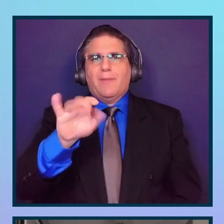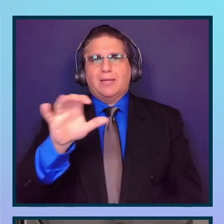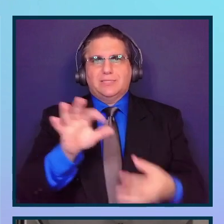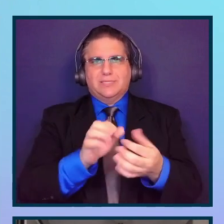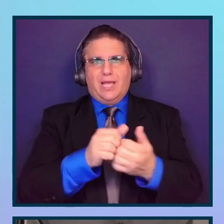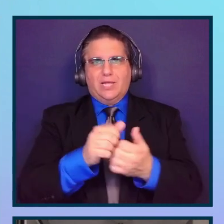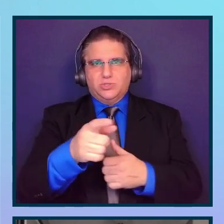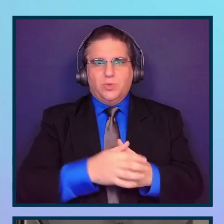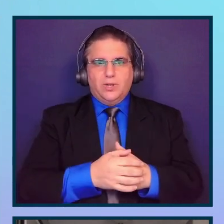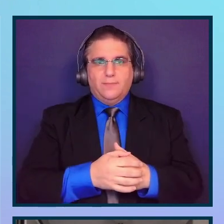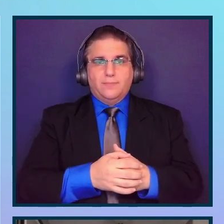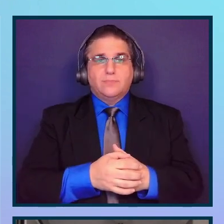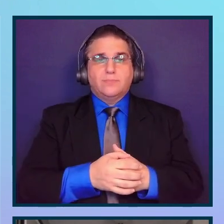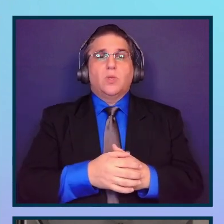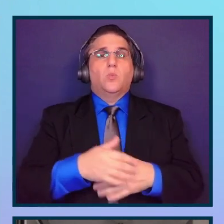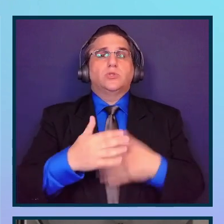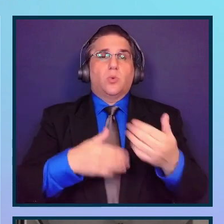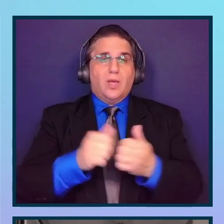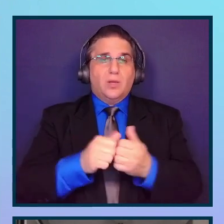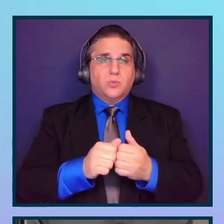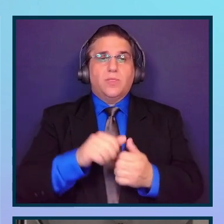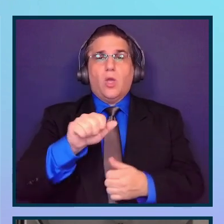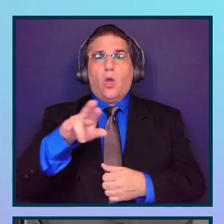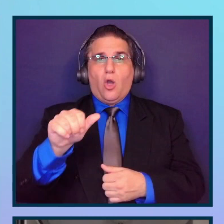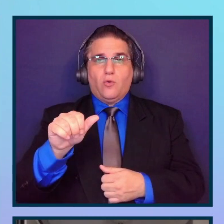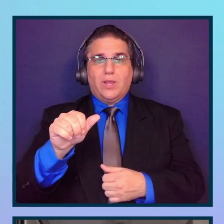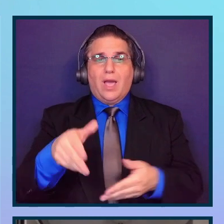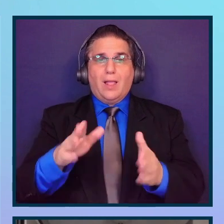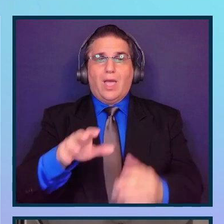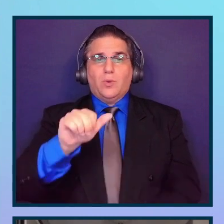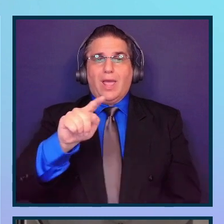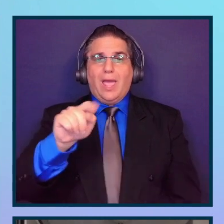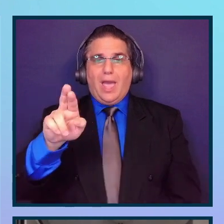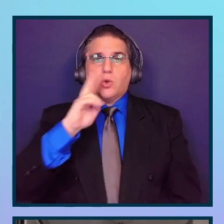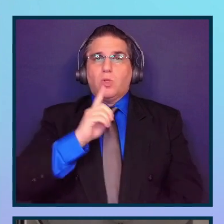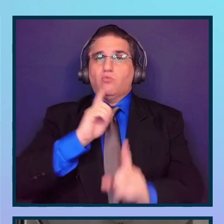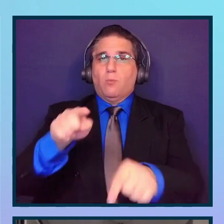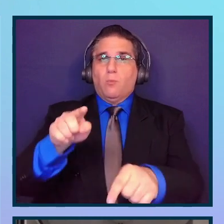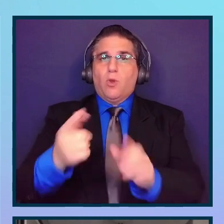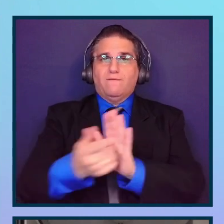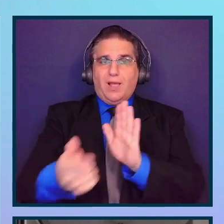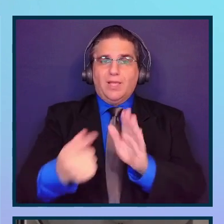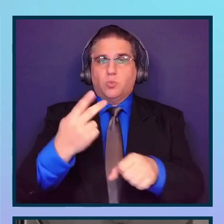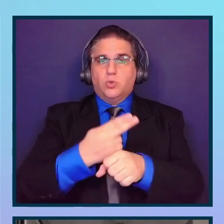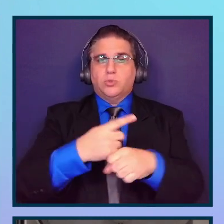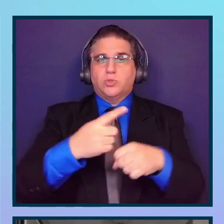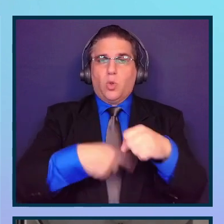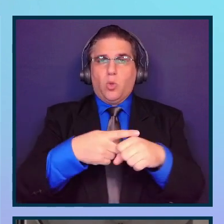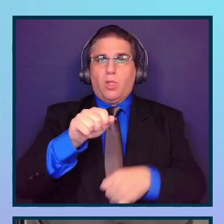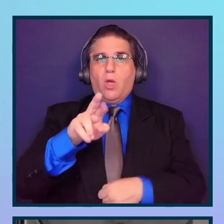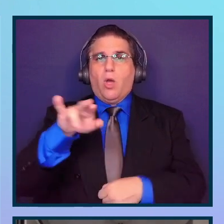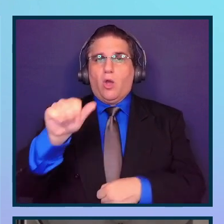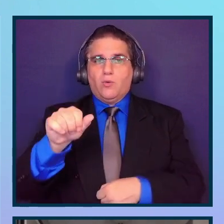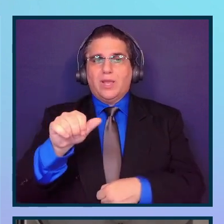That goes along with the ARIA allowed adder will now report any violations when using global ARIA attributes on